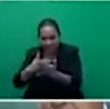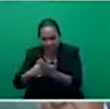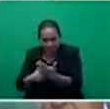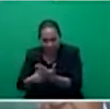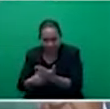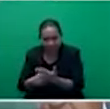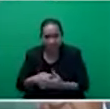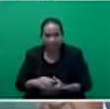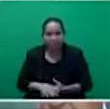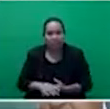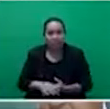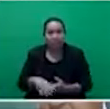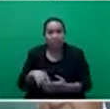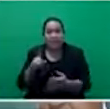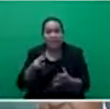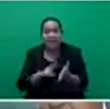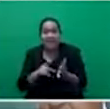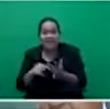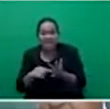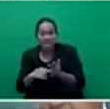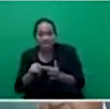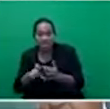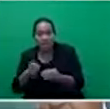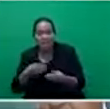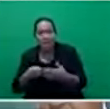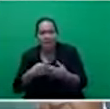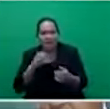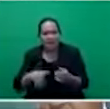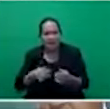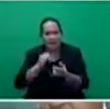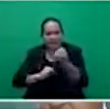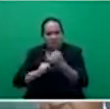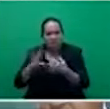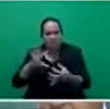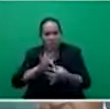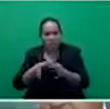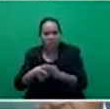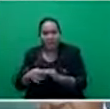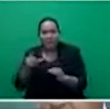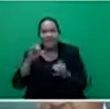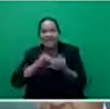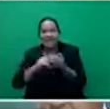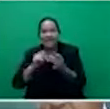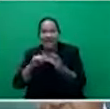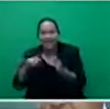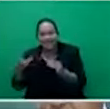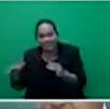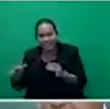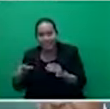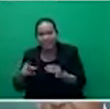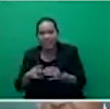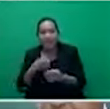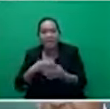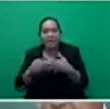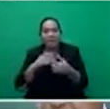Macroeconomic Policy. Nitesh Chand, Manager International Cooperation. Cecilia Nalande, Manager Debt.